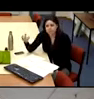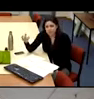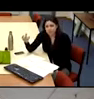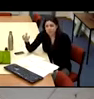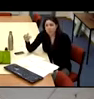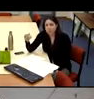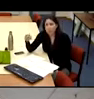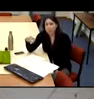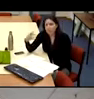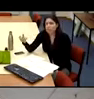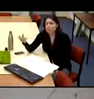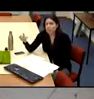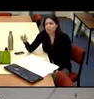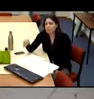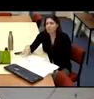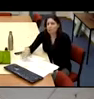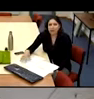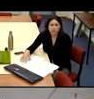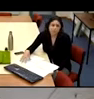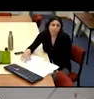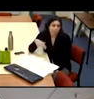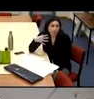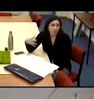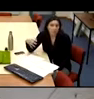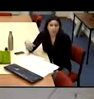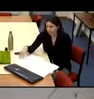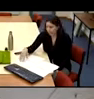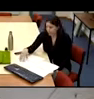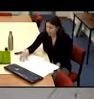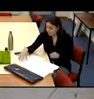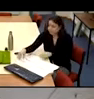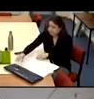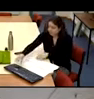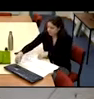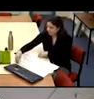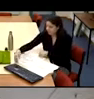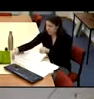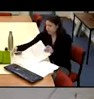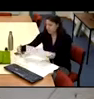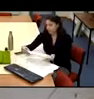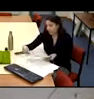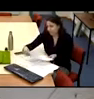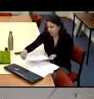very resilient, then people actually may be more likely to associate that with refugee.